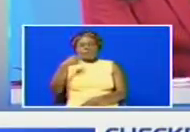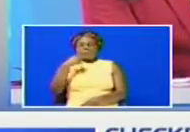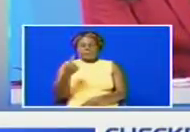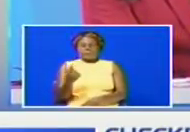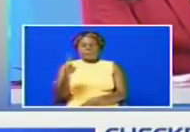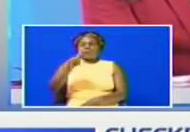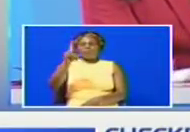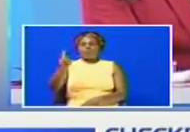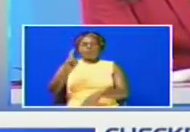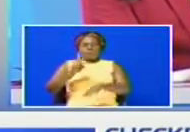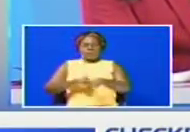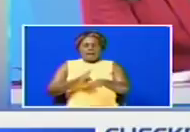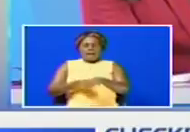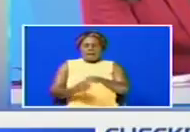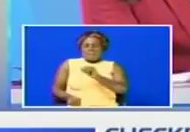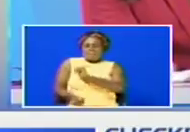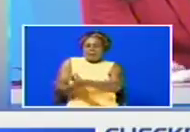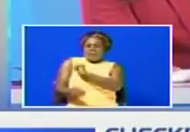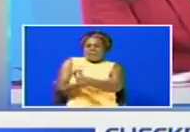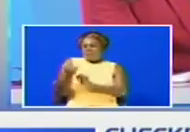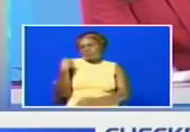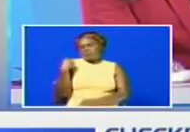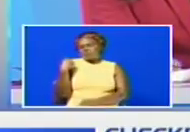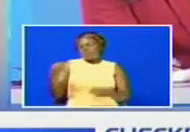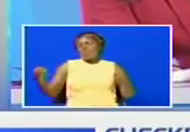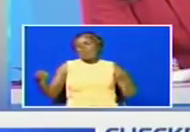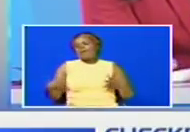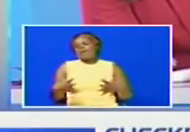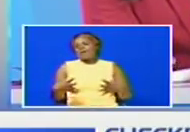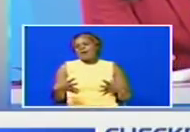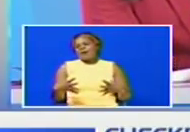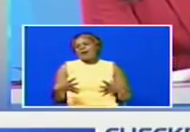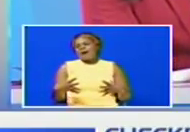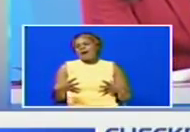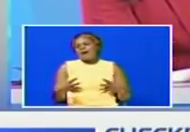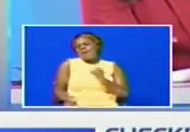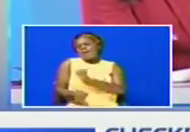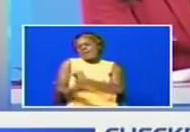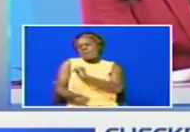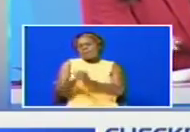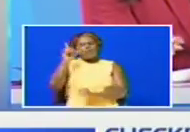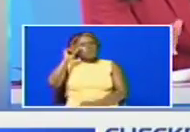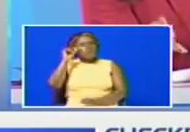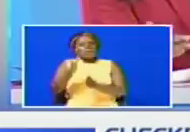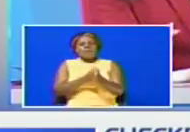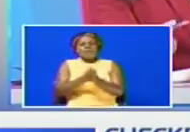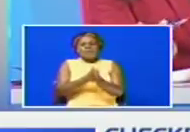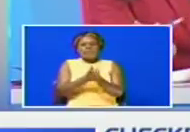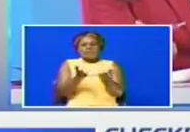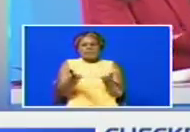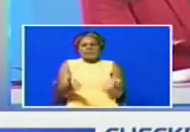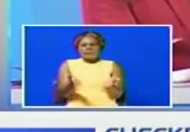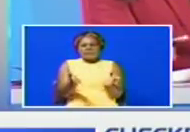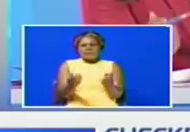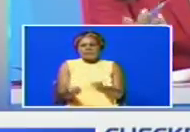this question during a briefing yesterday about the clarifications on his Twitter handle. Rather interesting that this wouldn't also